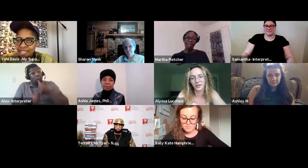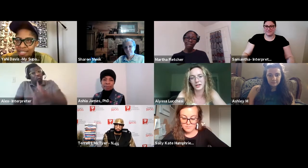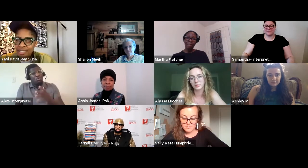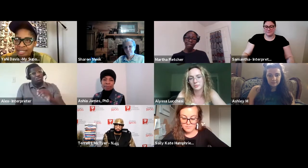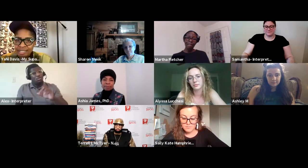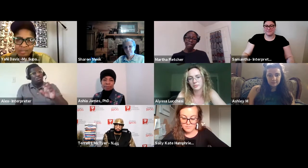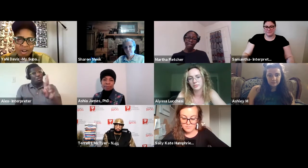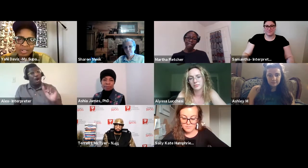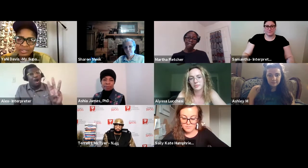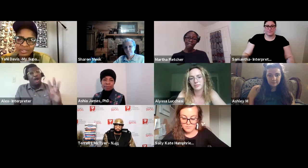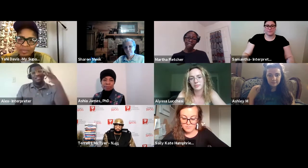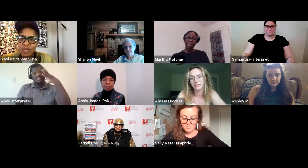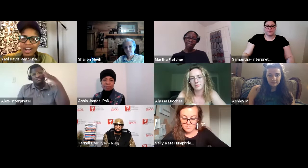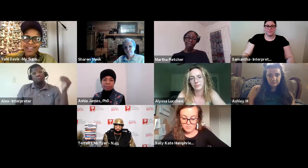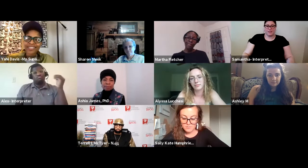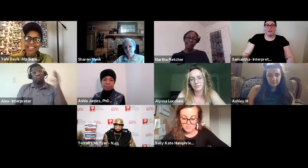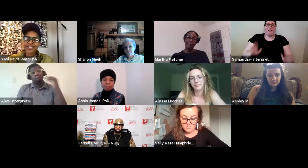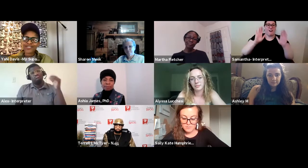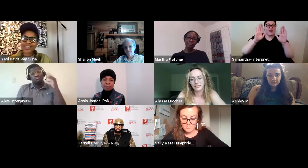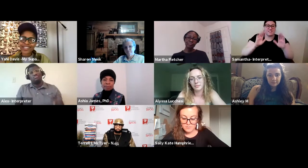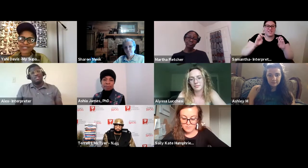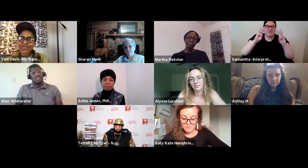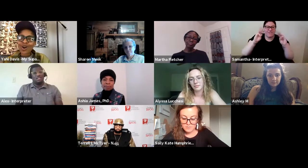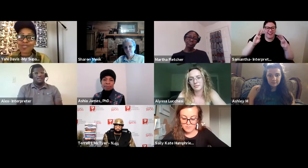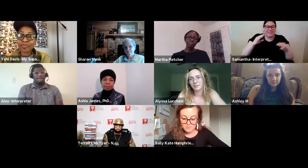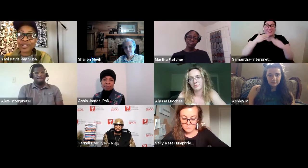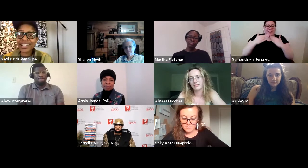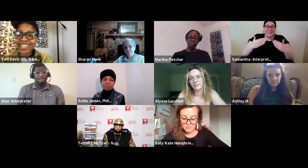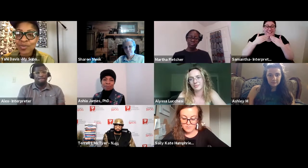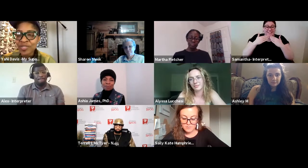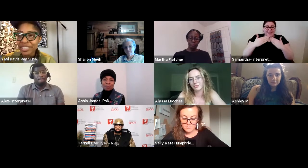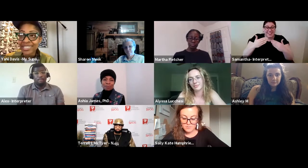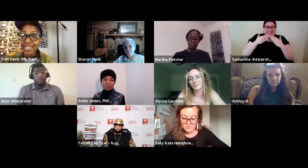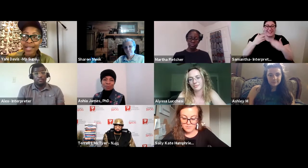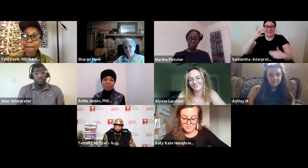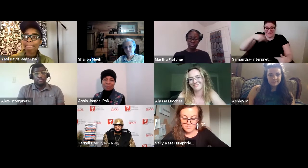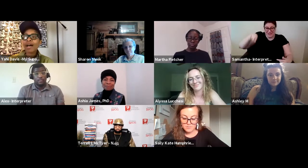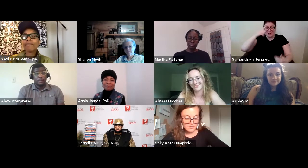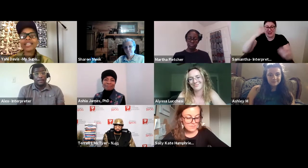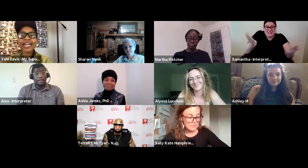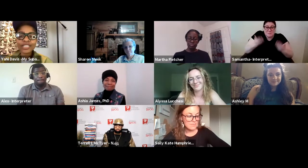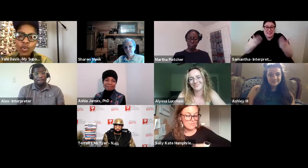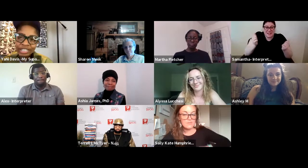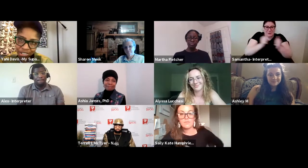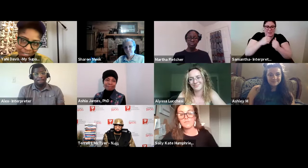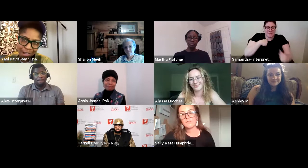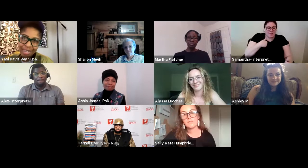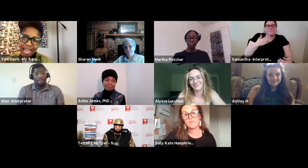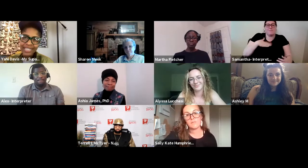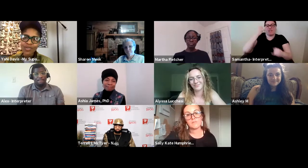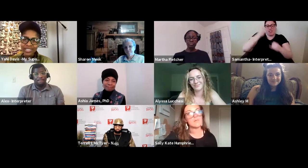beautiful thing. Awesome. Wow. Thank you. Thank you, you all, for being here with me today. My last